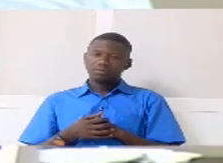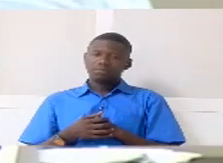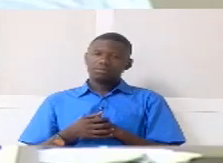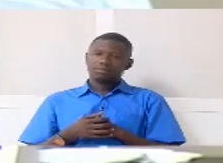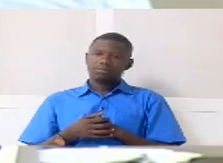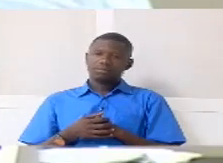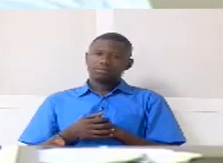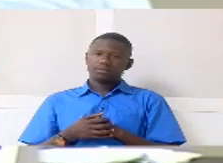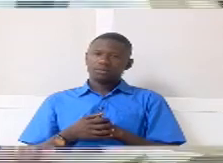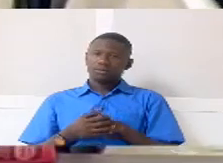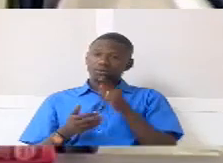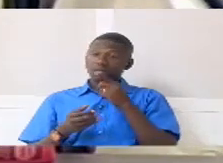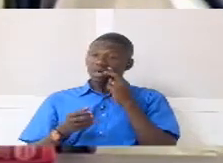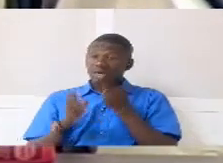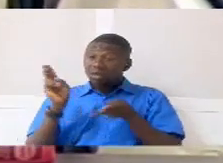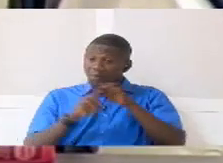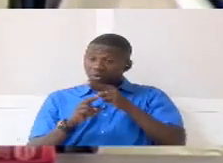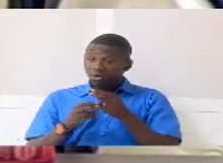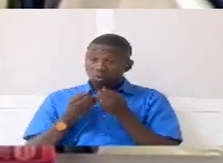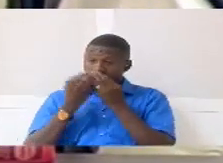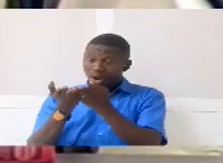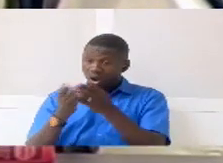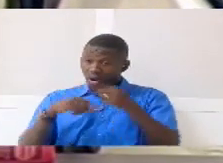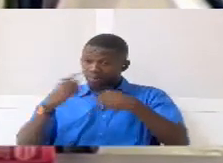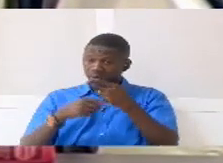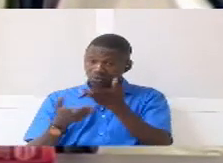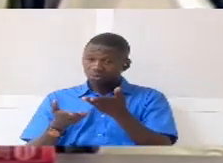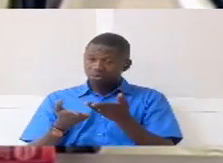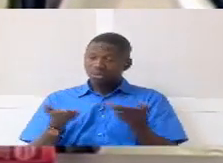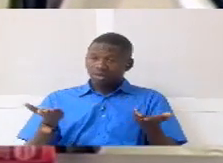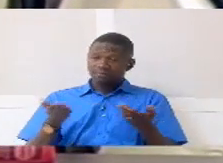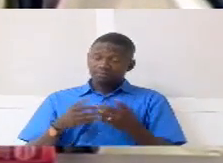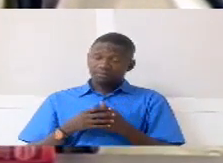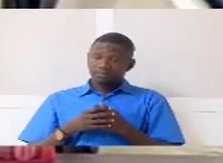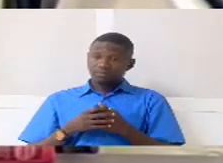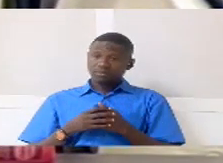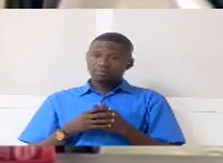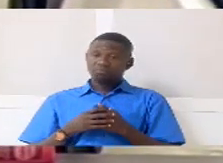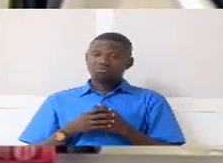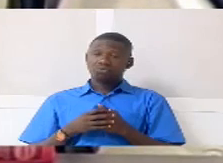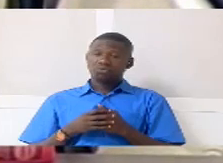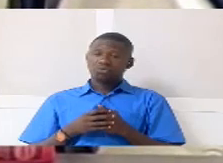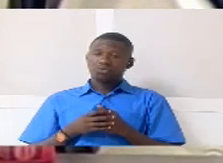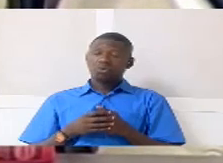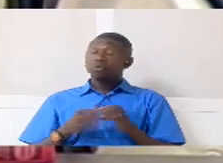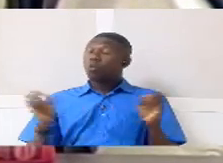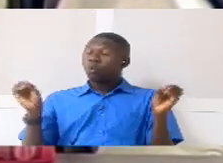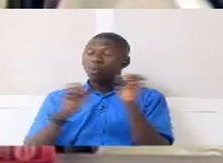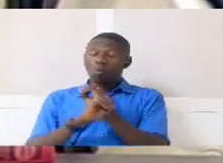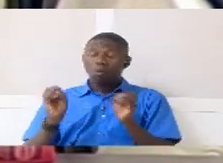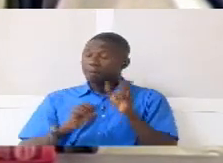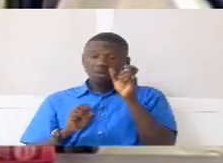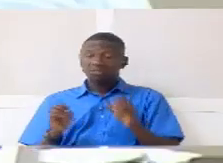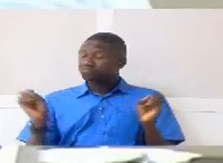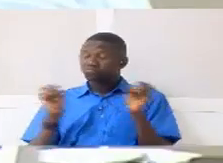Was that ever queried? Fodum molu sotontale men yo ko wasi bang ama monene mo query. Nobody queried that